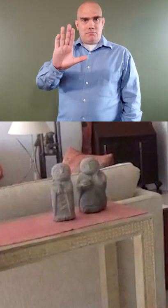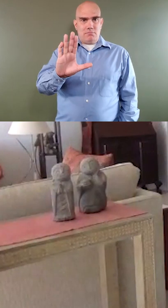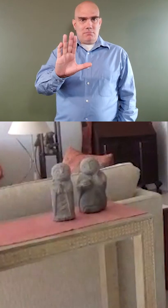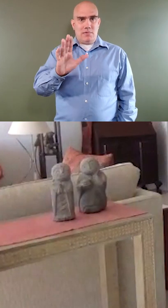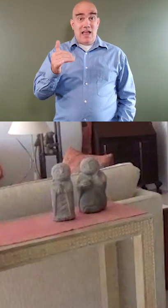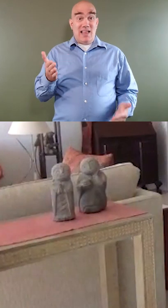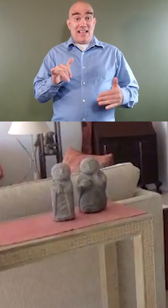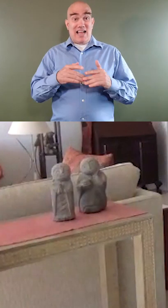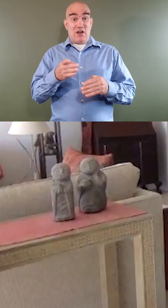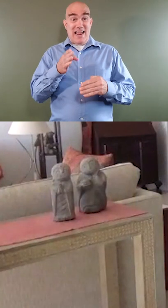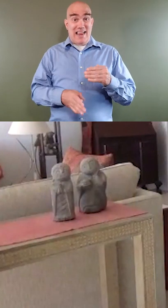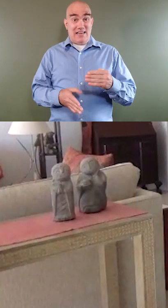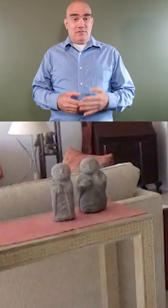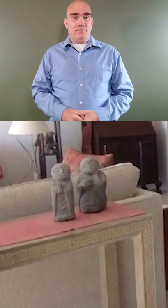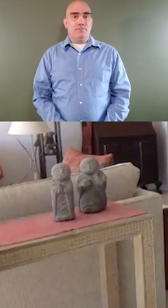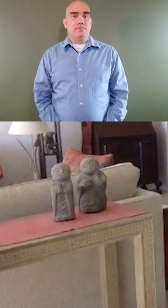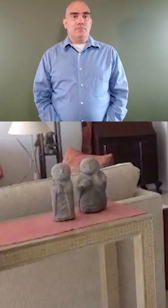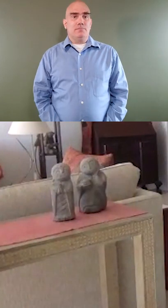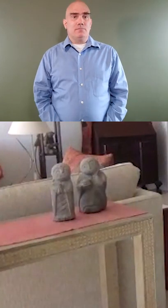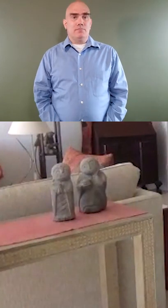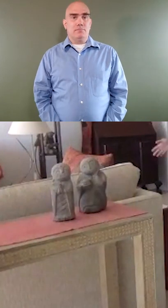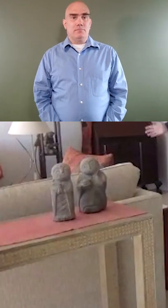And now here's the ending.